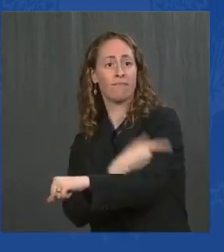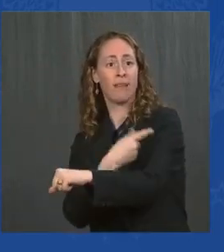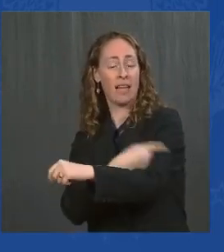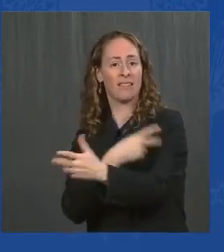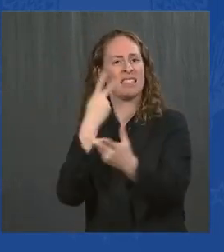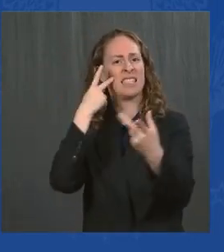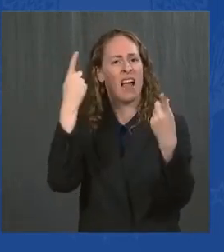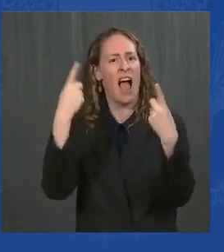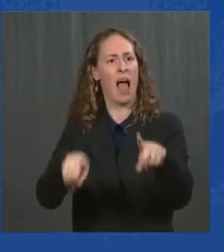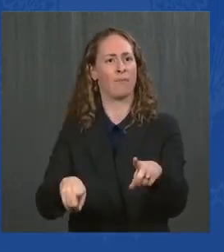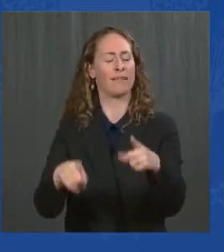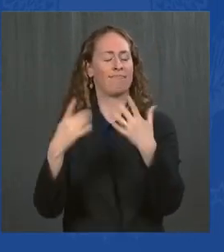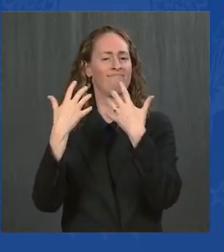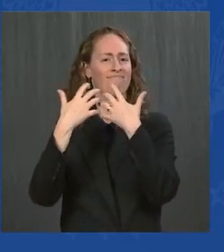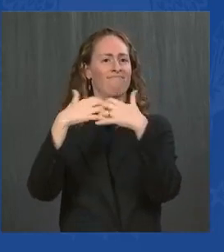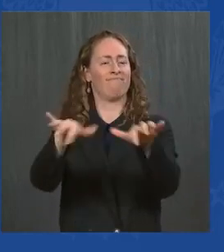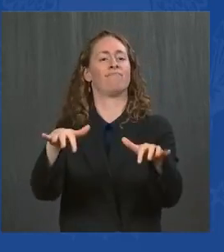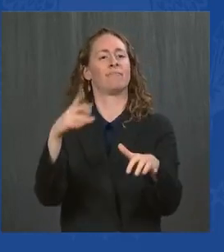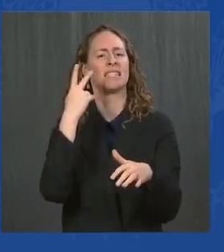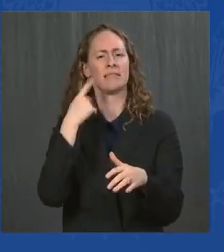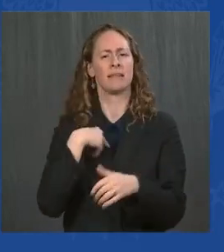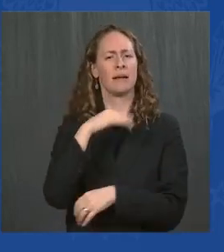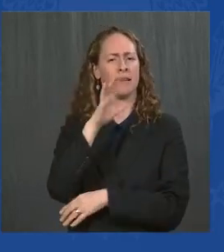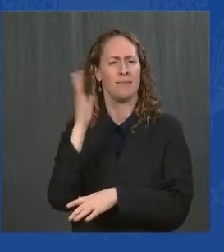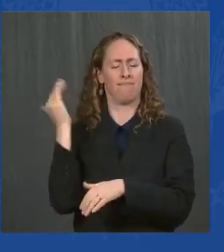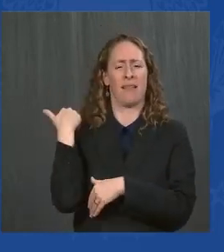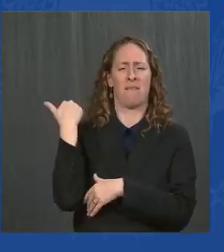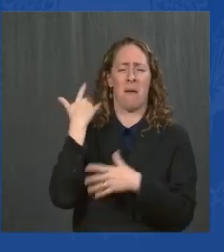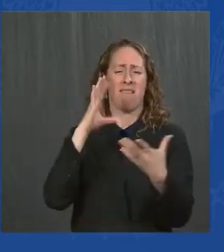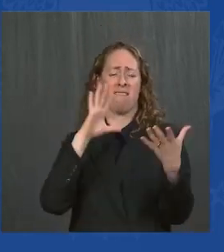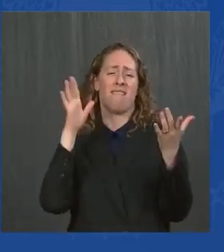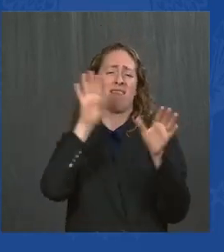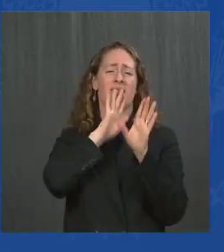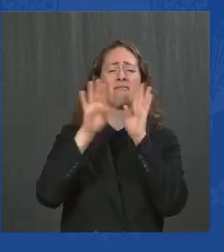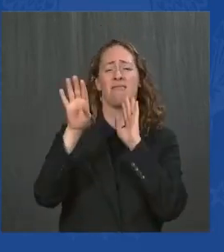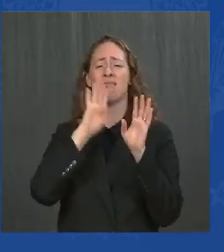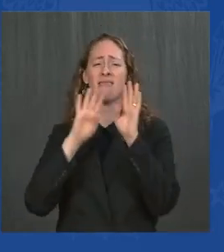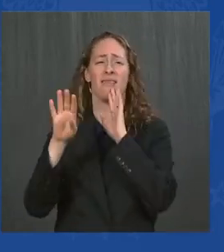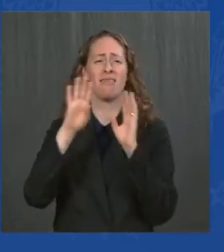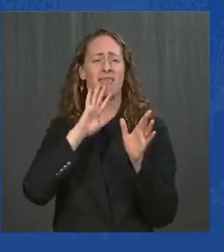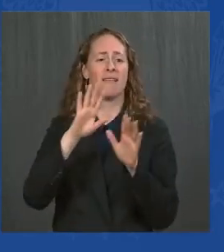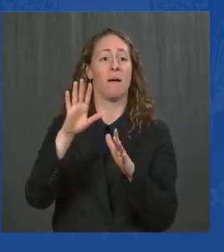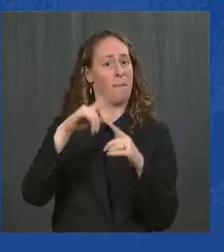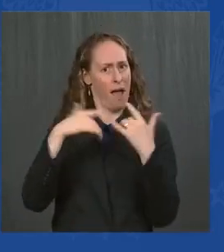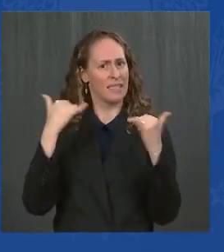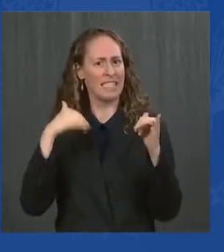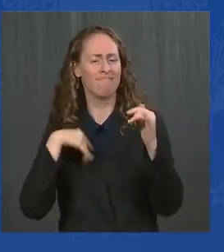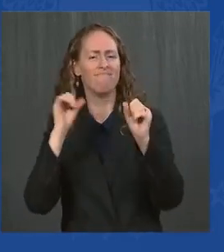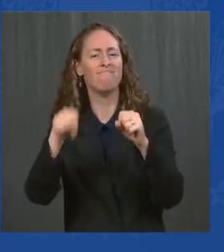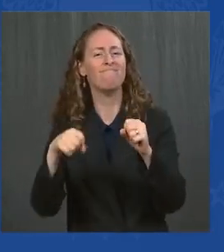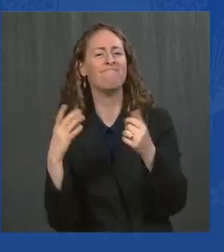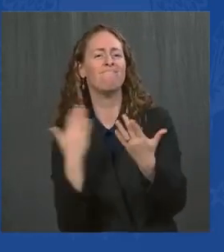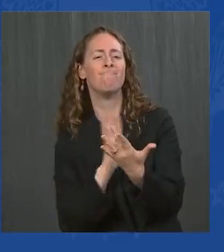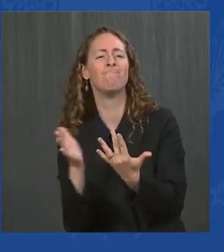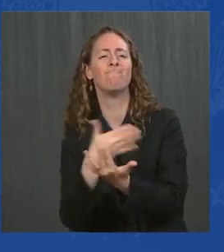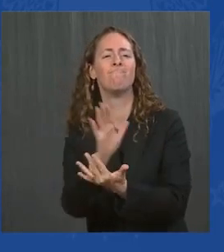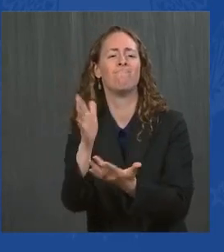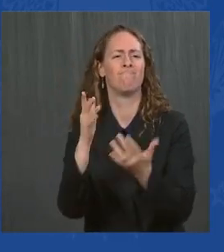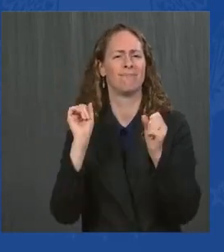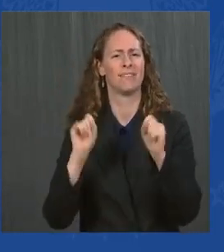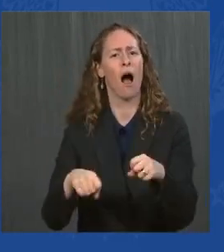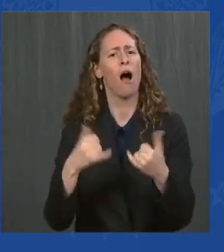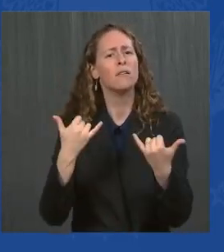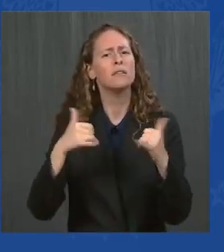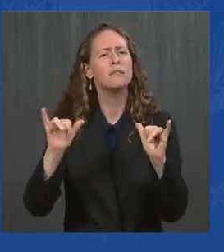Delta variant and anything else that comes our way. We have a lot more work to do, as I will discuss shortly,